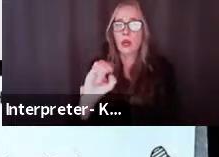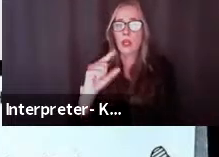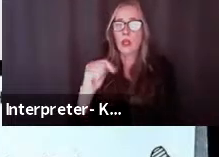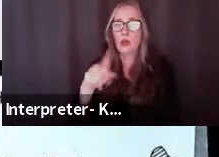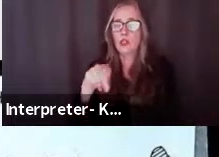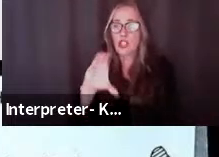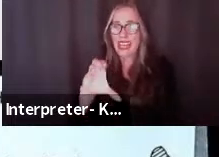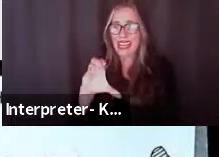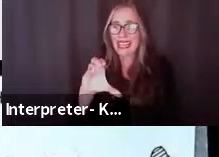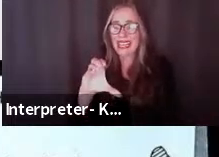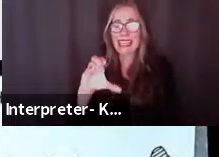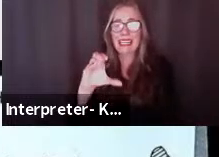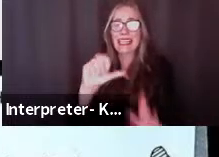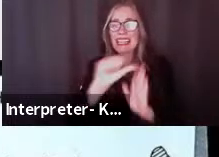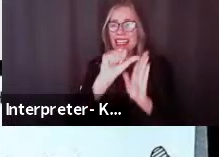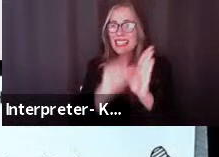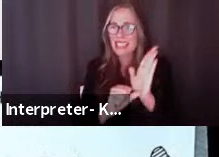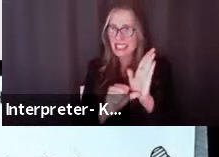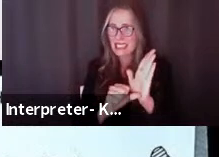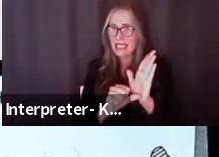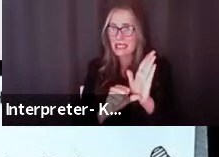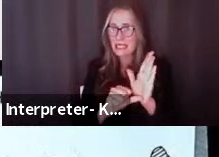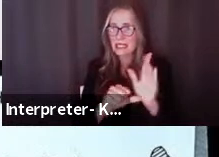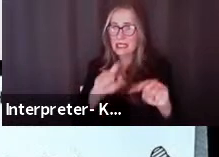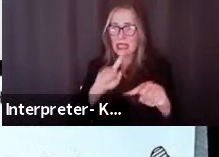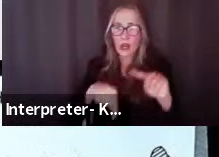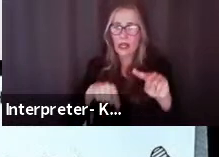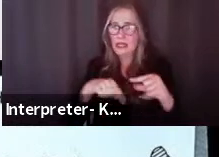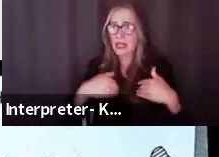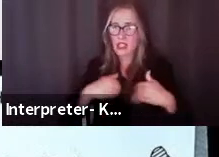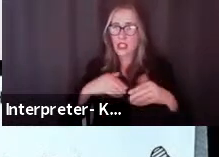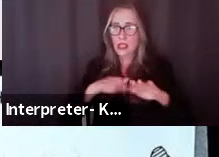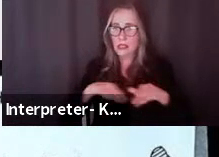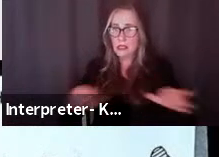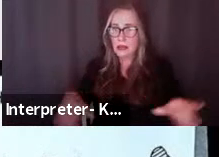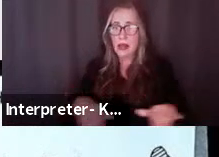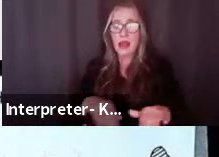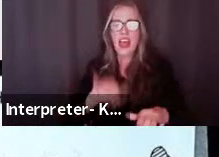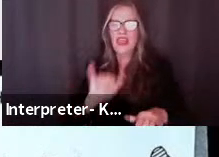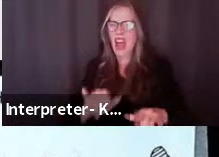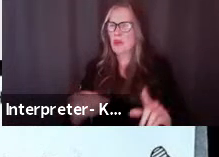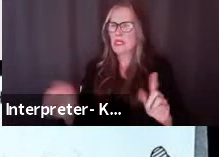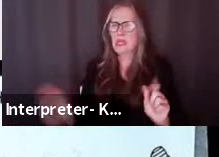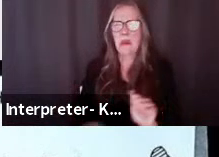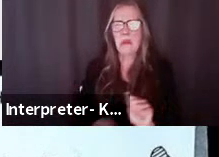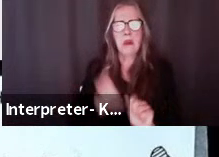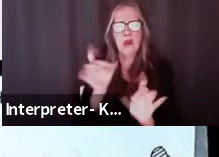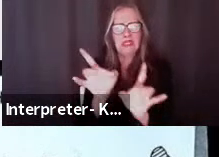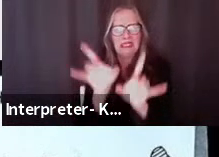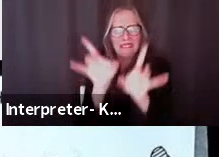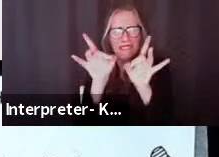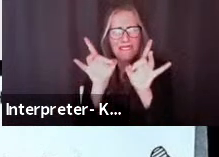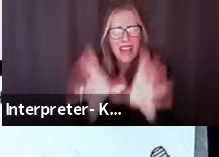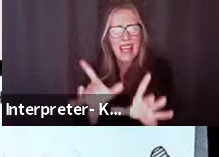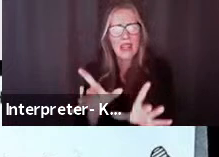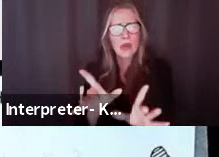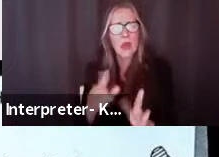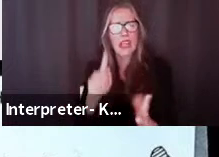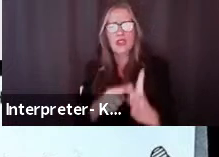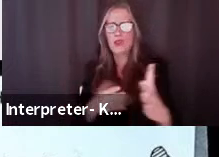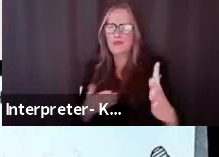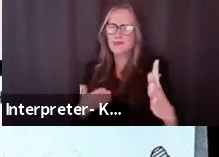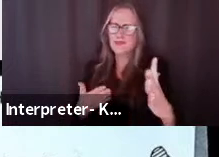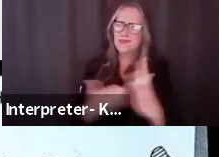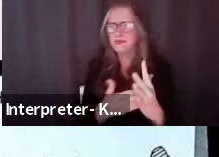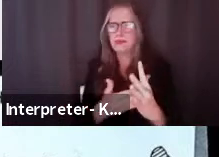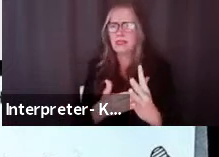one of the most violent ways eugenesis intervened on the bodies of people they considered unfit so eugene's